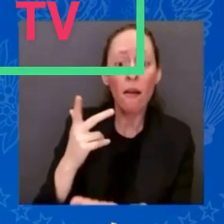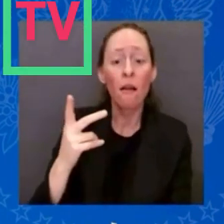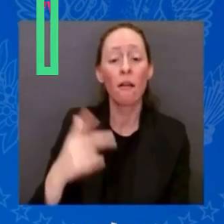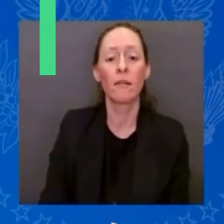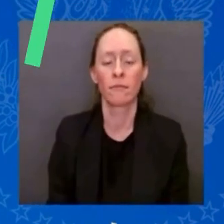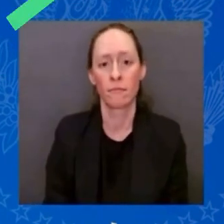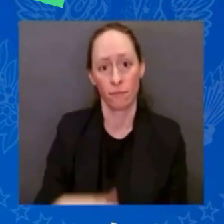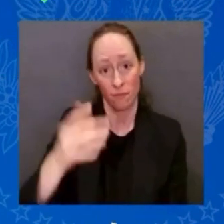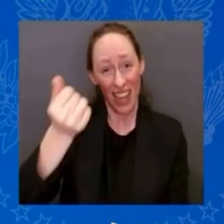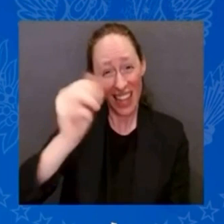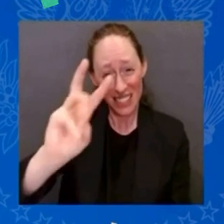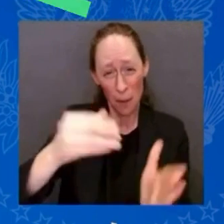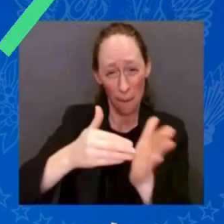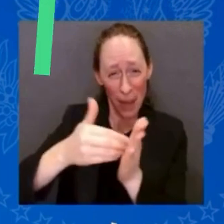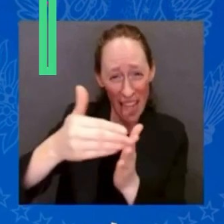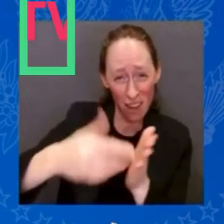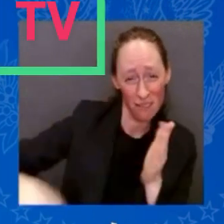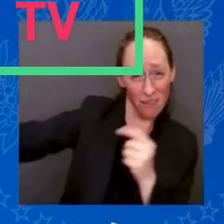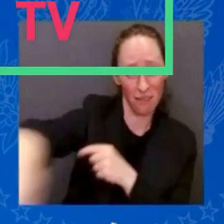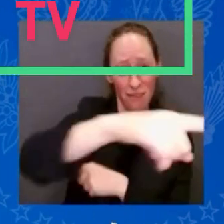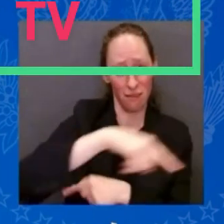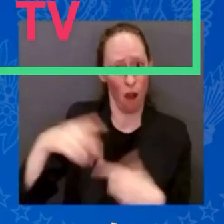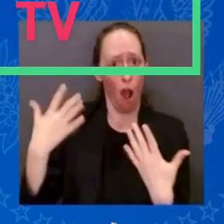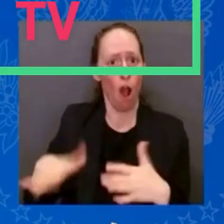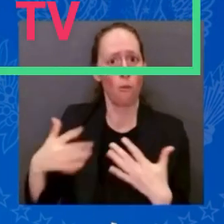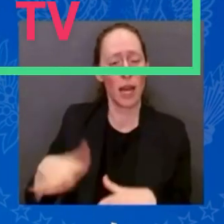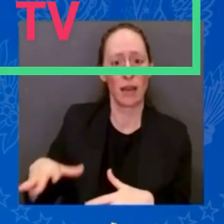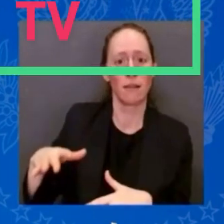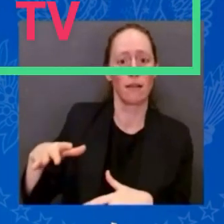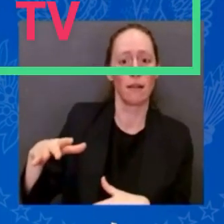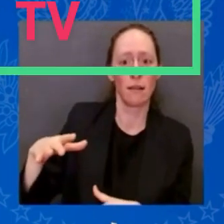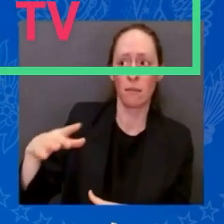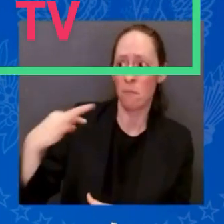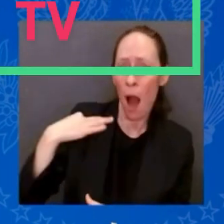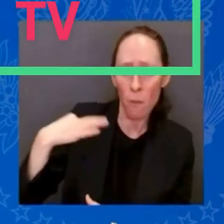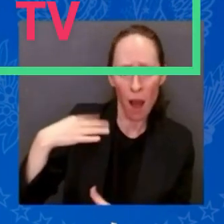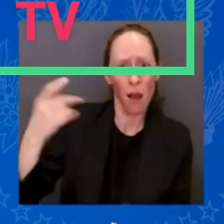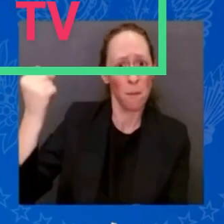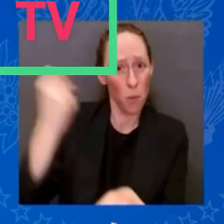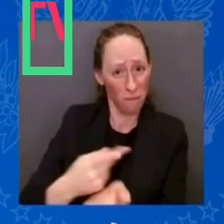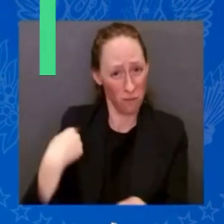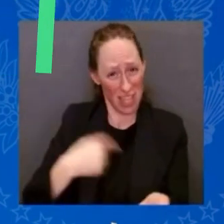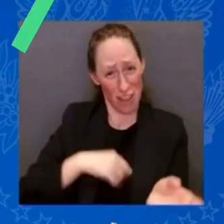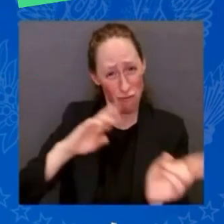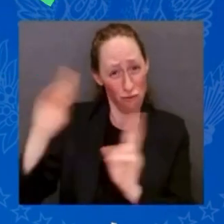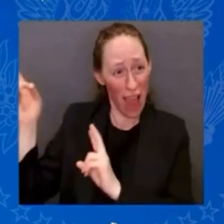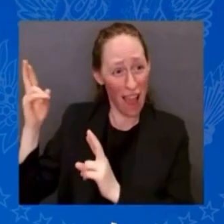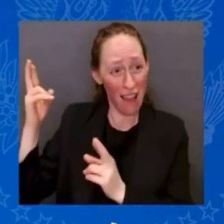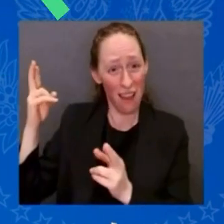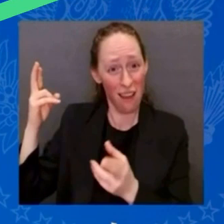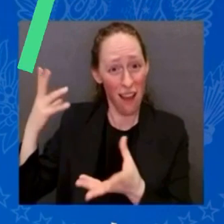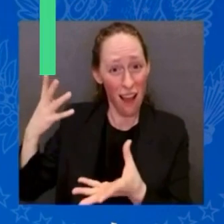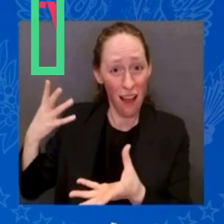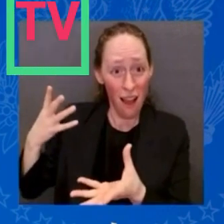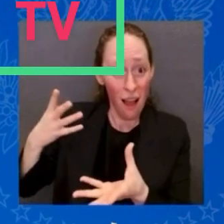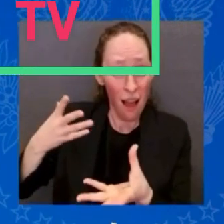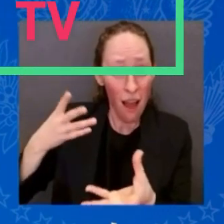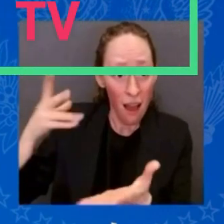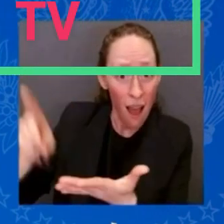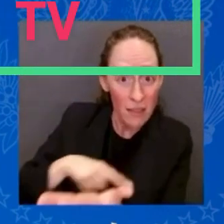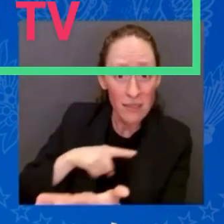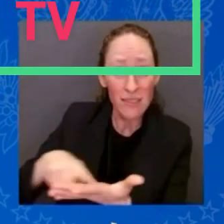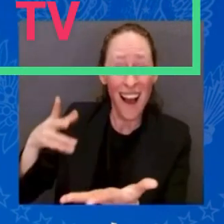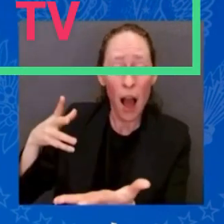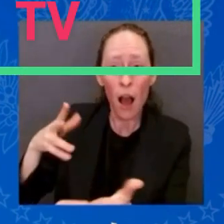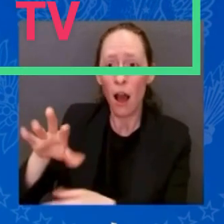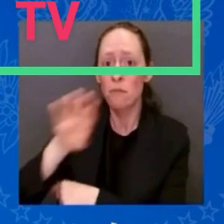16 million people had already been approved. The money was literally about to go out the door. And then Republican elected officials and special interests